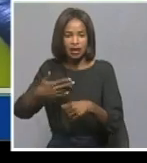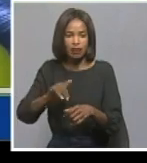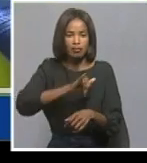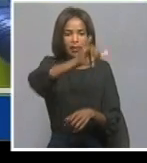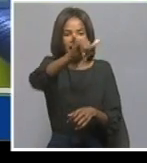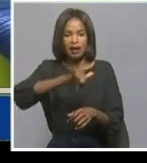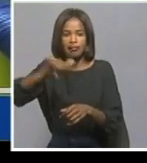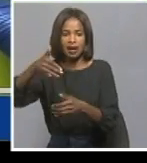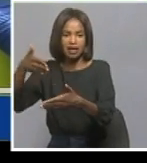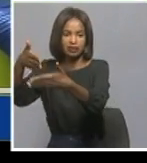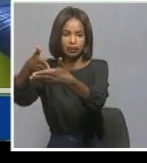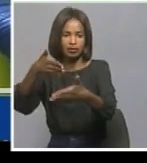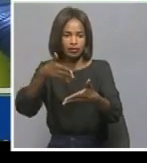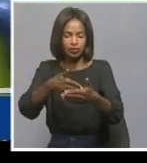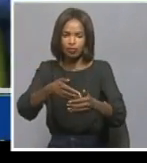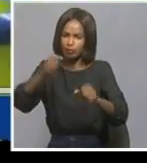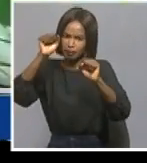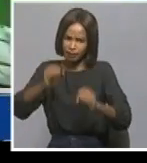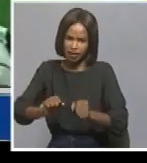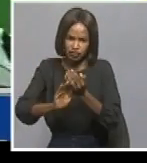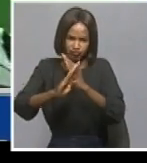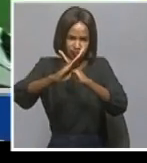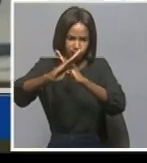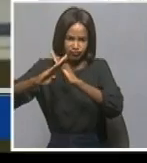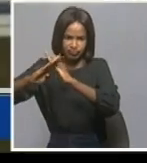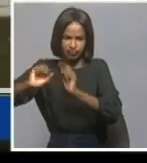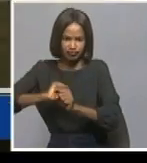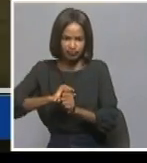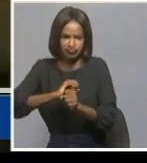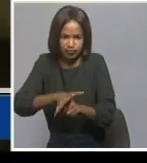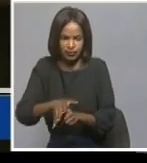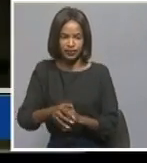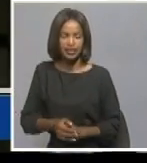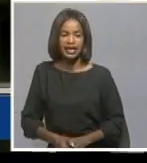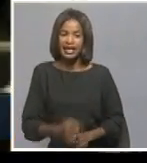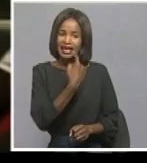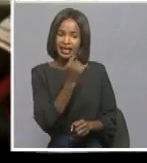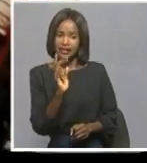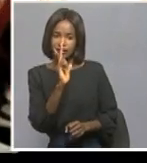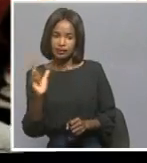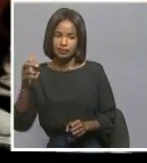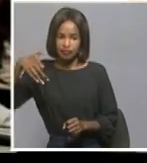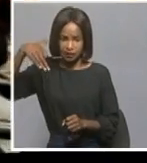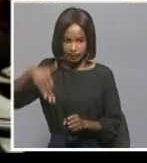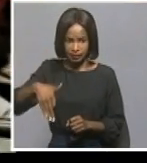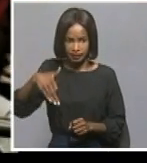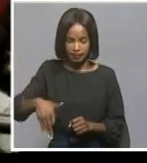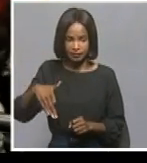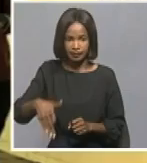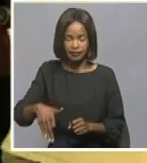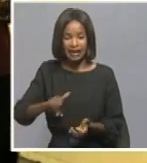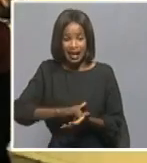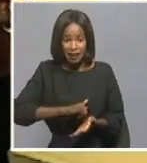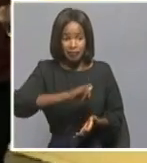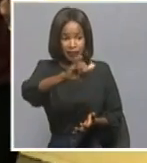by Namibia to prevent the further spread of COVID-19. The statement says any Namibian or permanent resident who departs from